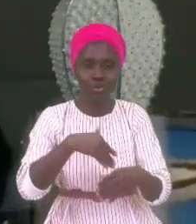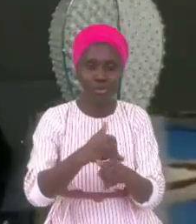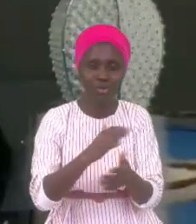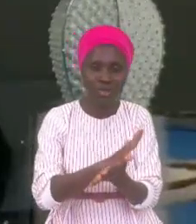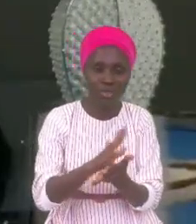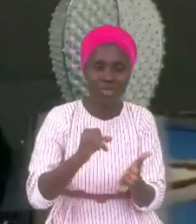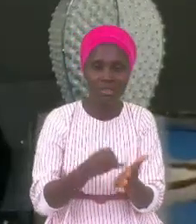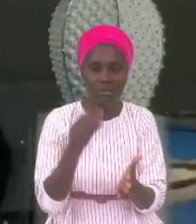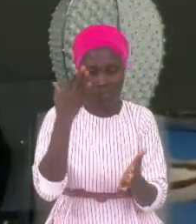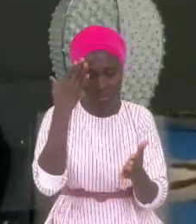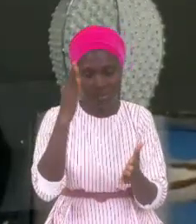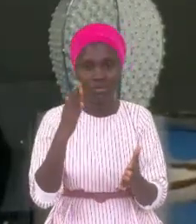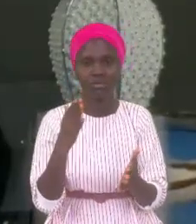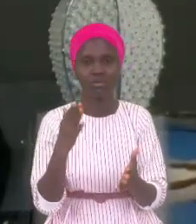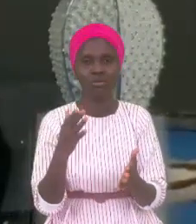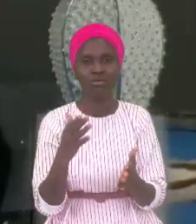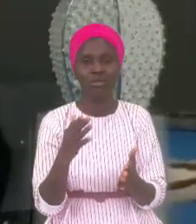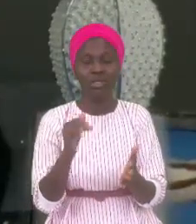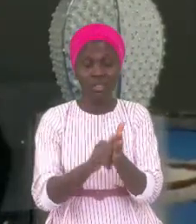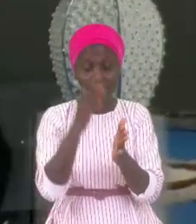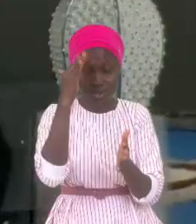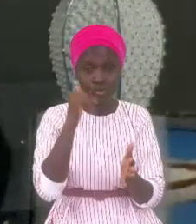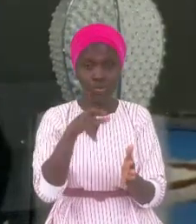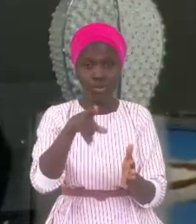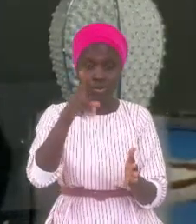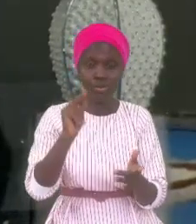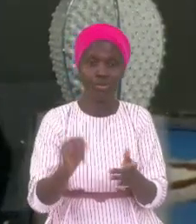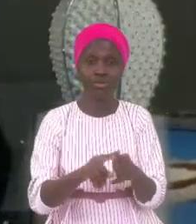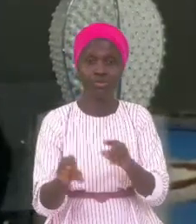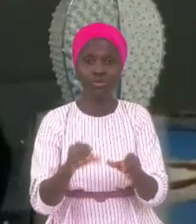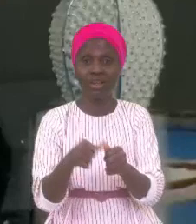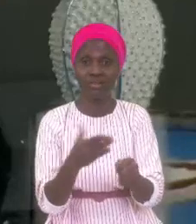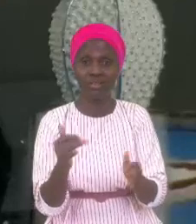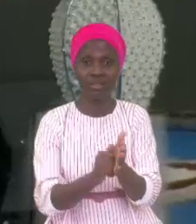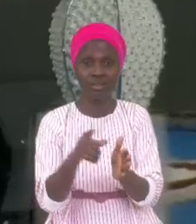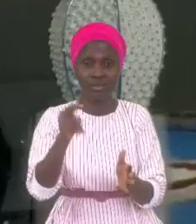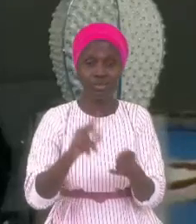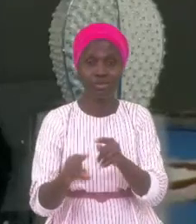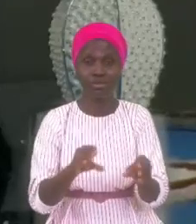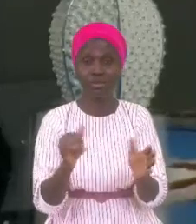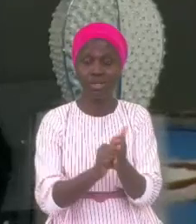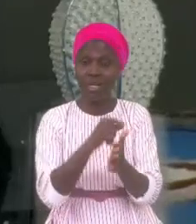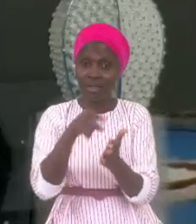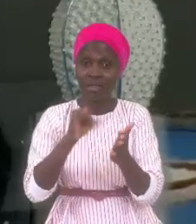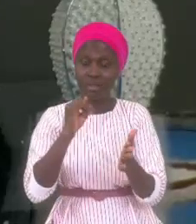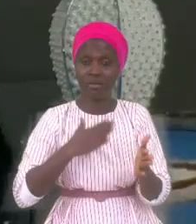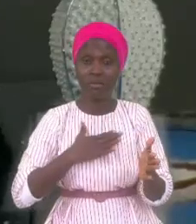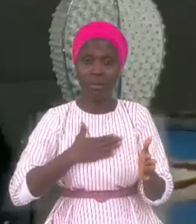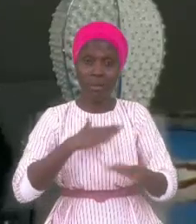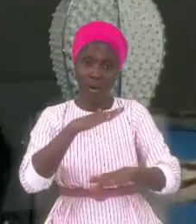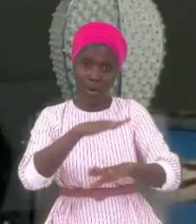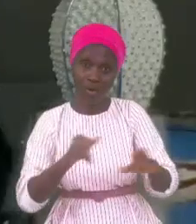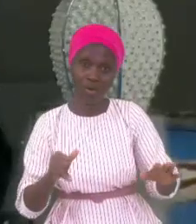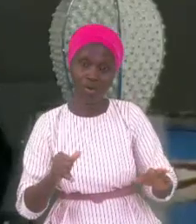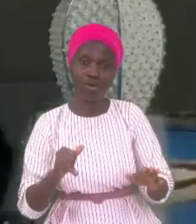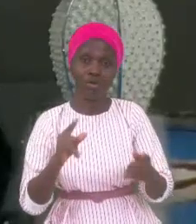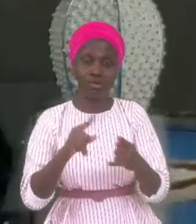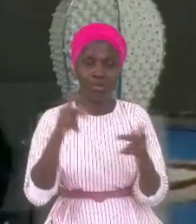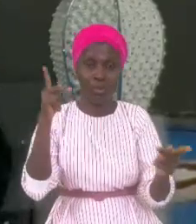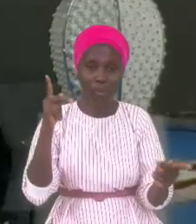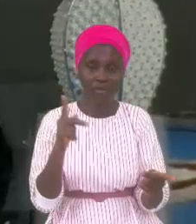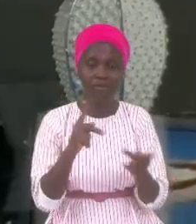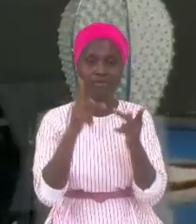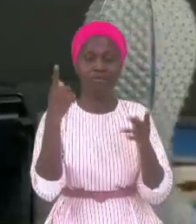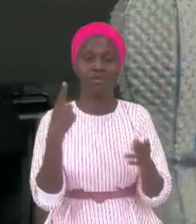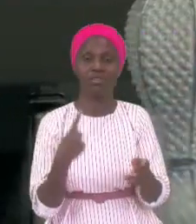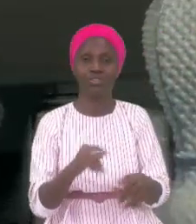do everything you need to do, that this is my calling, for the perfecting of the saints, for the work of the ministry. If